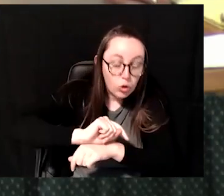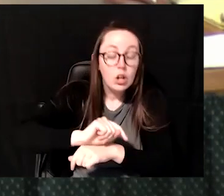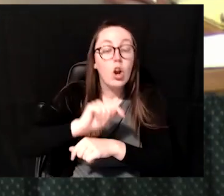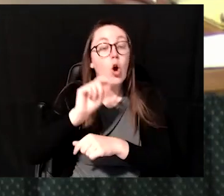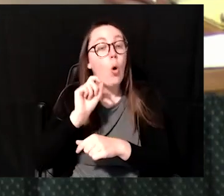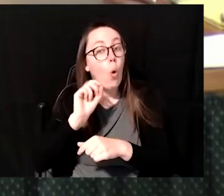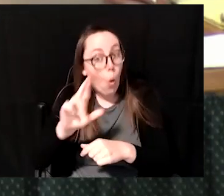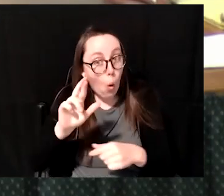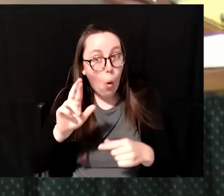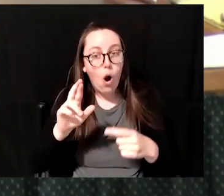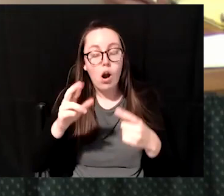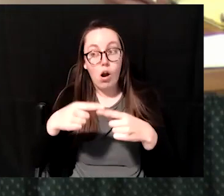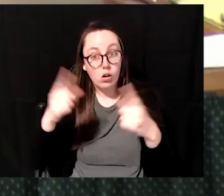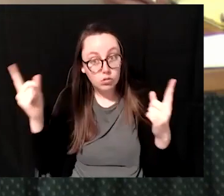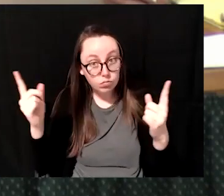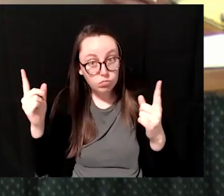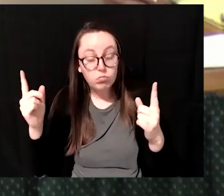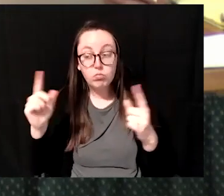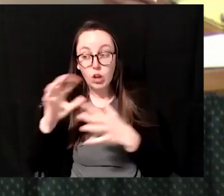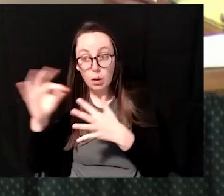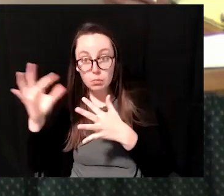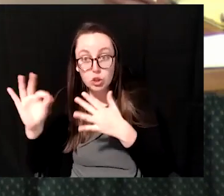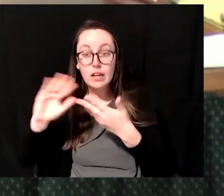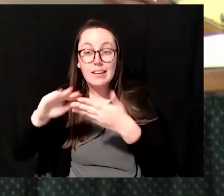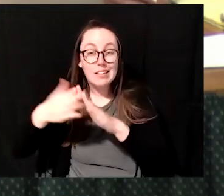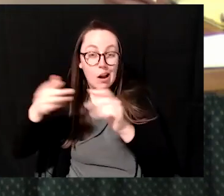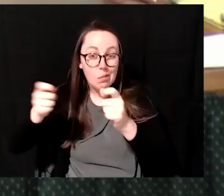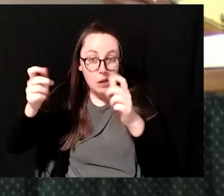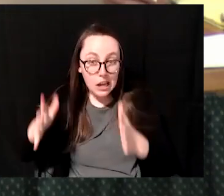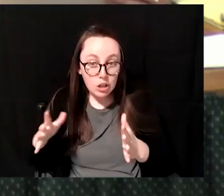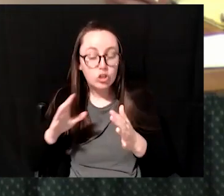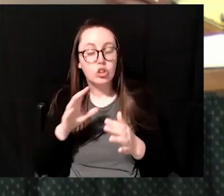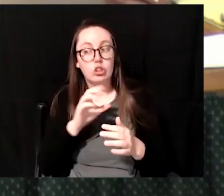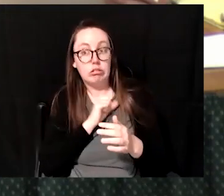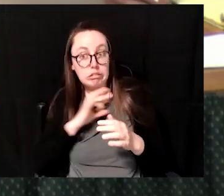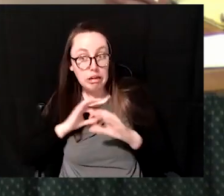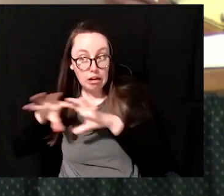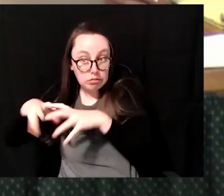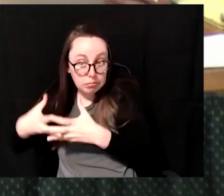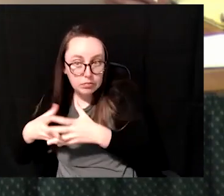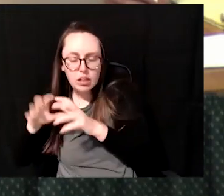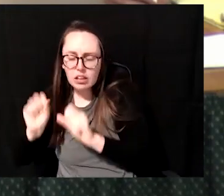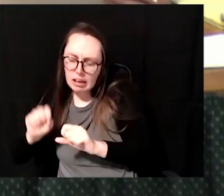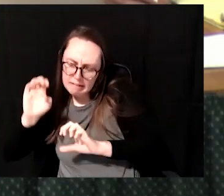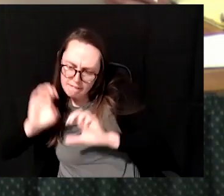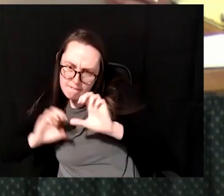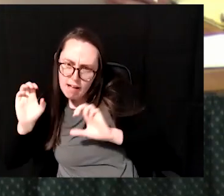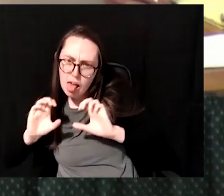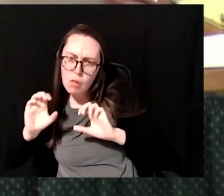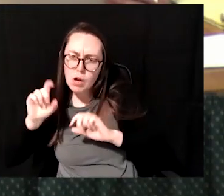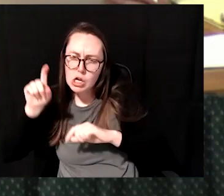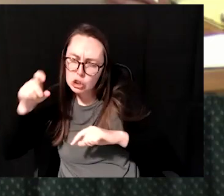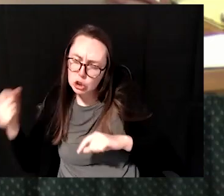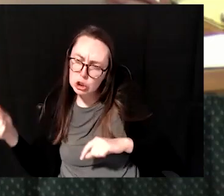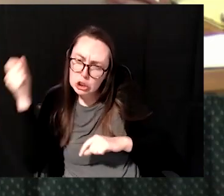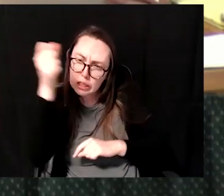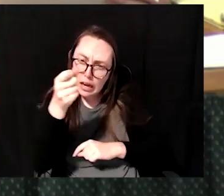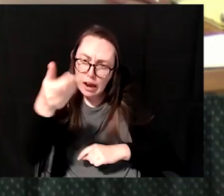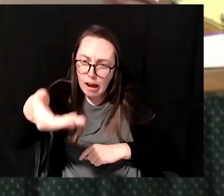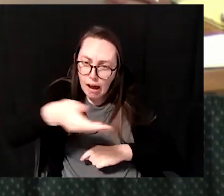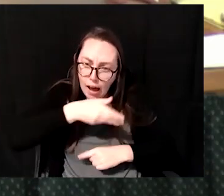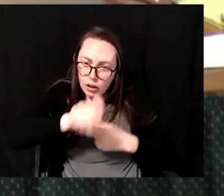should evaluate the merits of a town staff person to establish Community safety